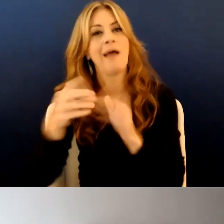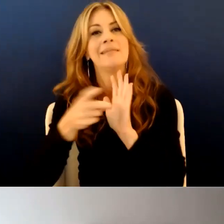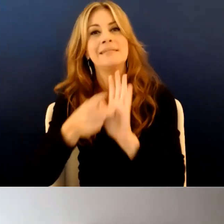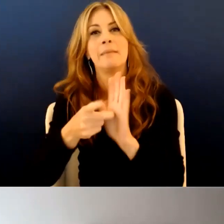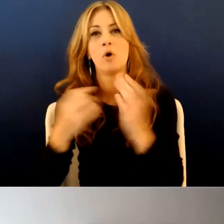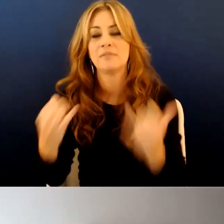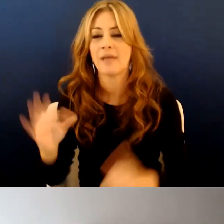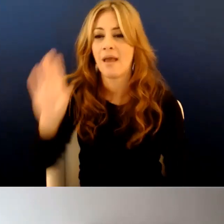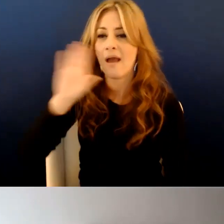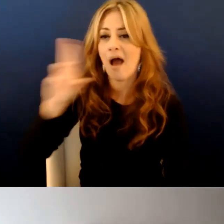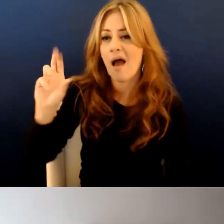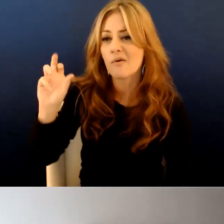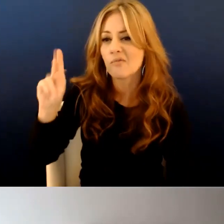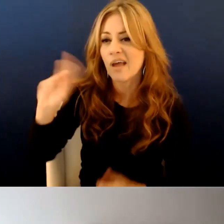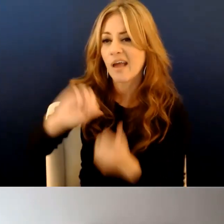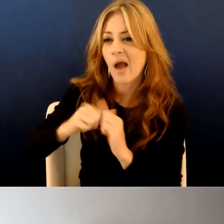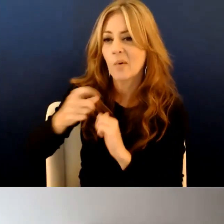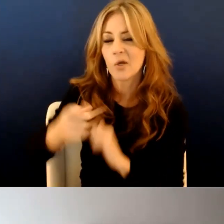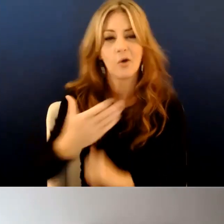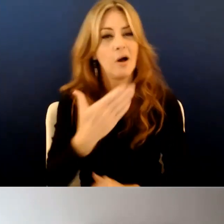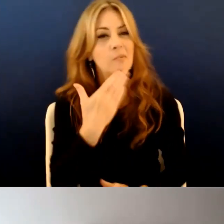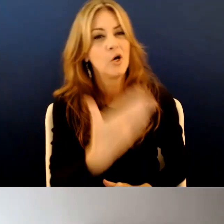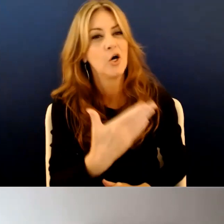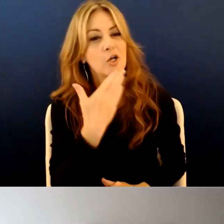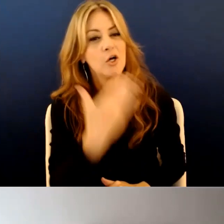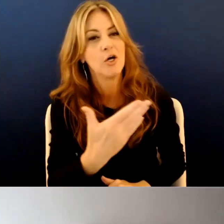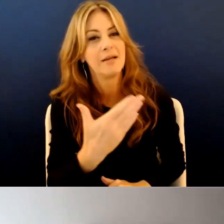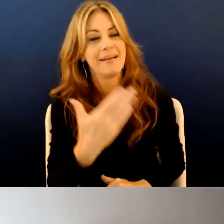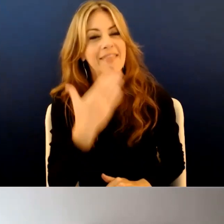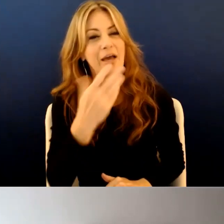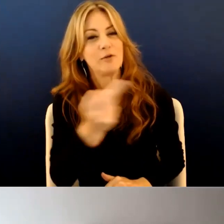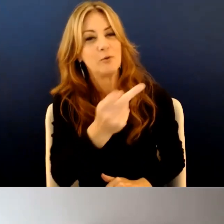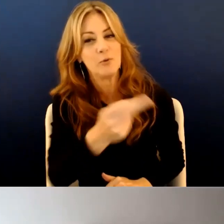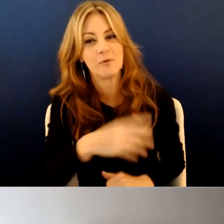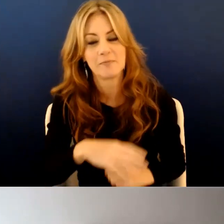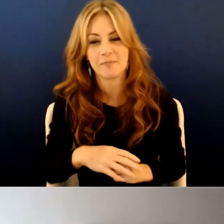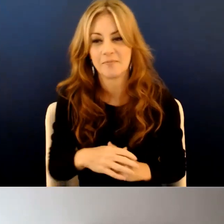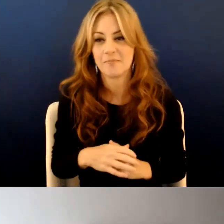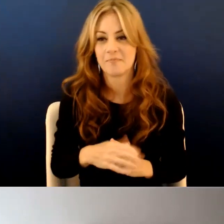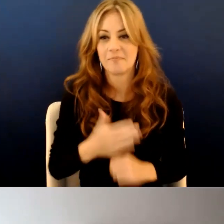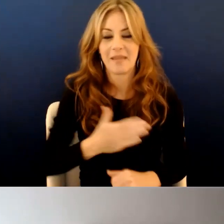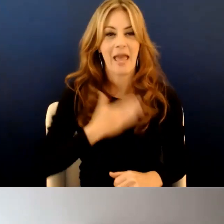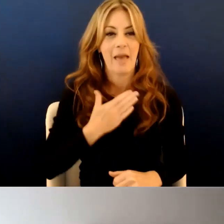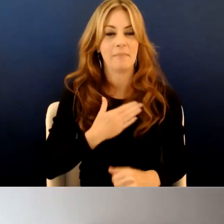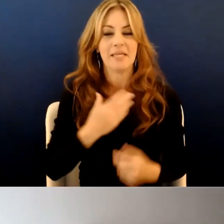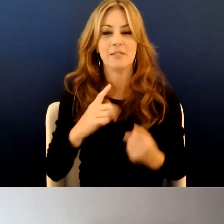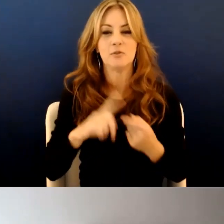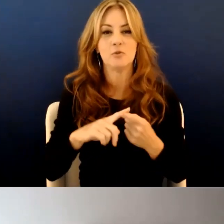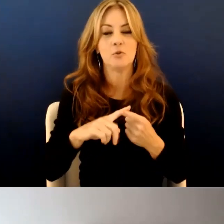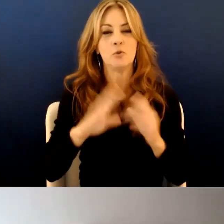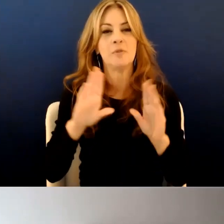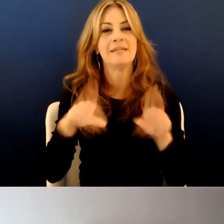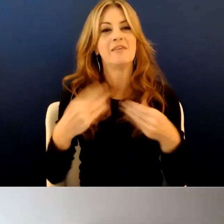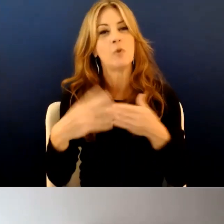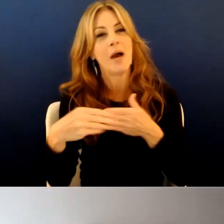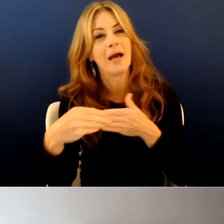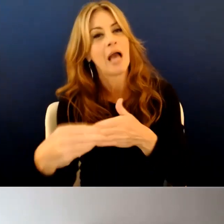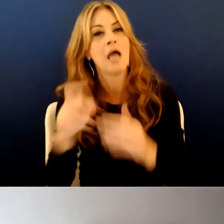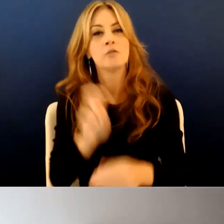today? I'm good, thank you, Robert. Thanks, Felice, and I'm happy to take you on a guided tour of the